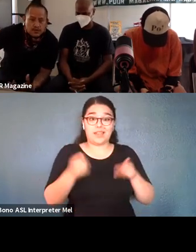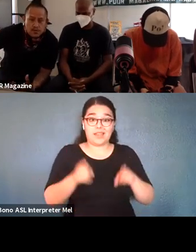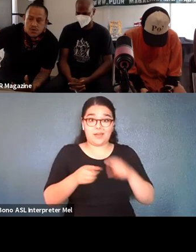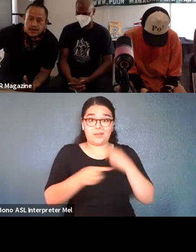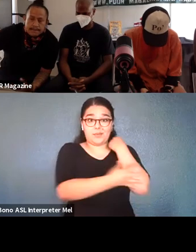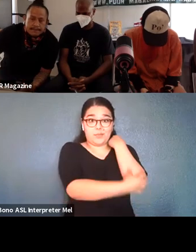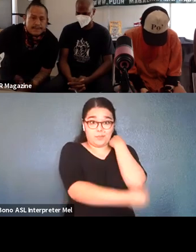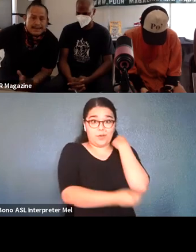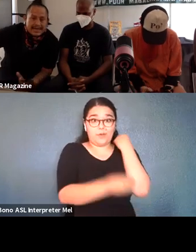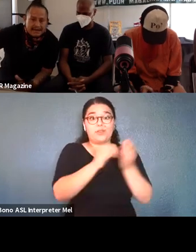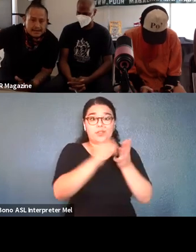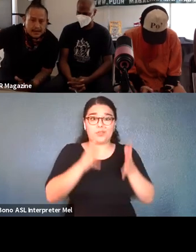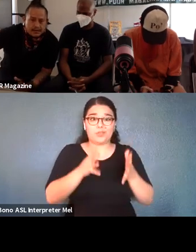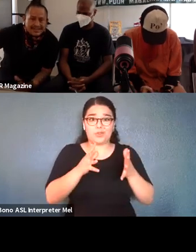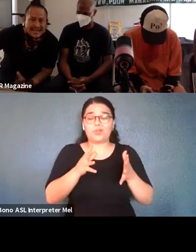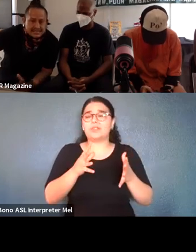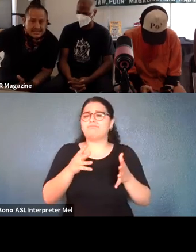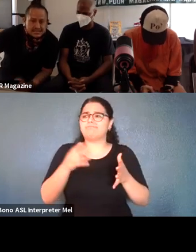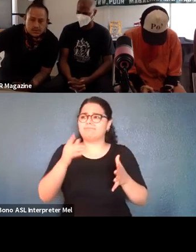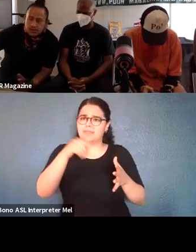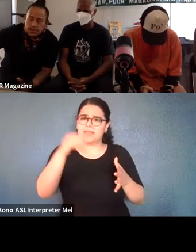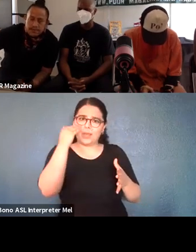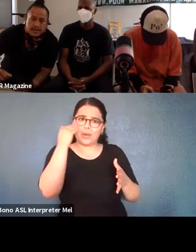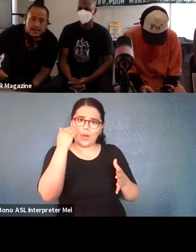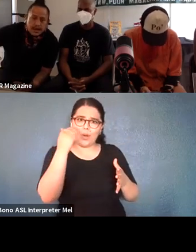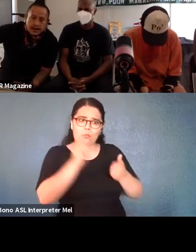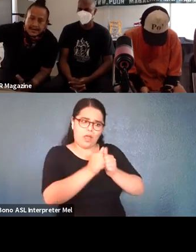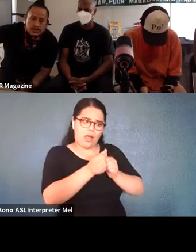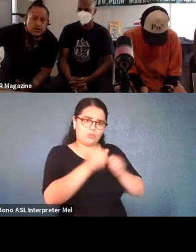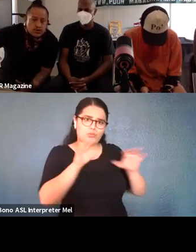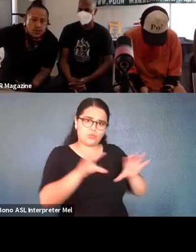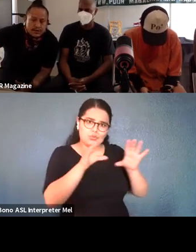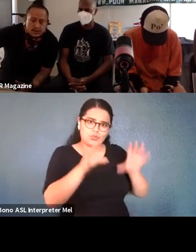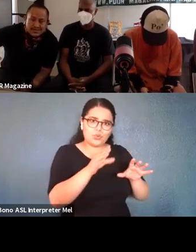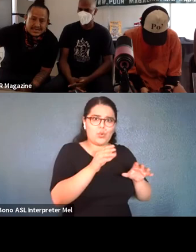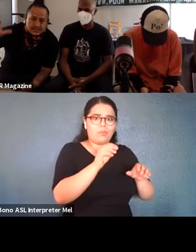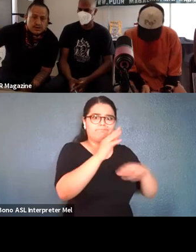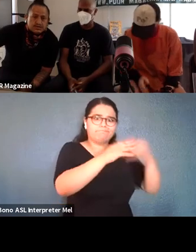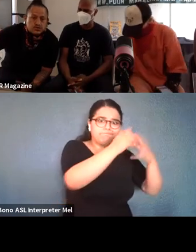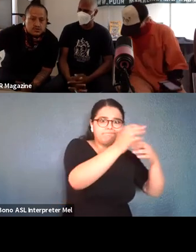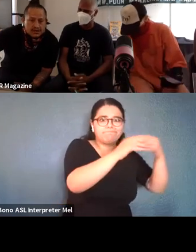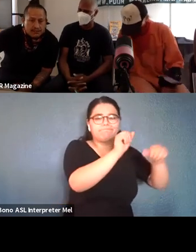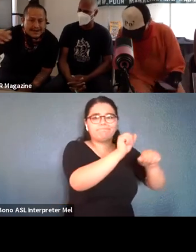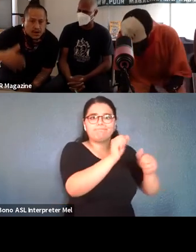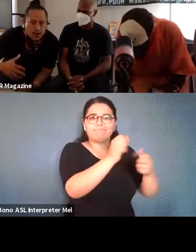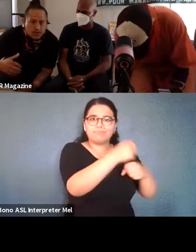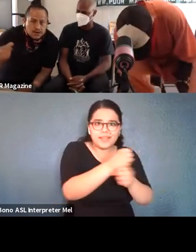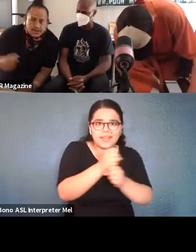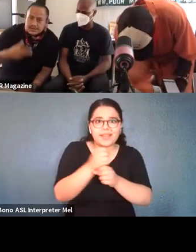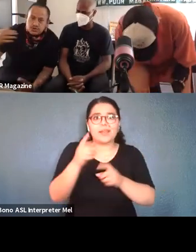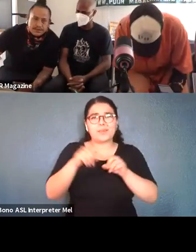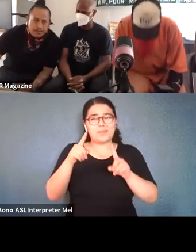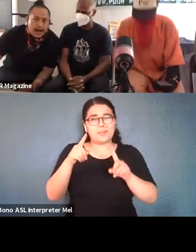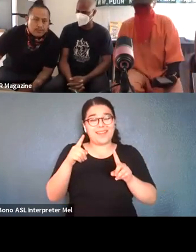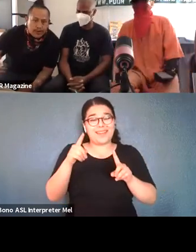how to do the work, but they might not have the license or the permit. Anywhere you go in the US, as long as you do stuff by code,